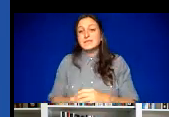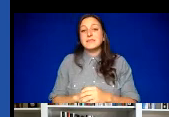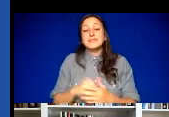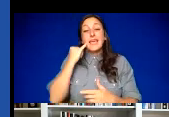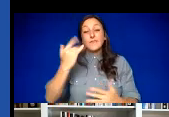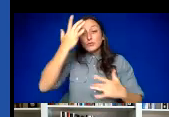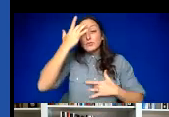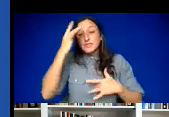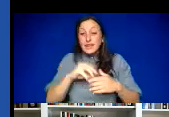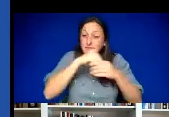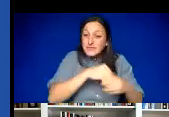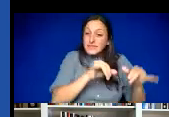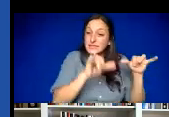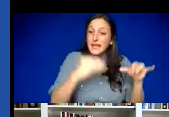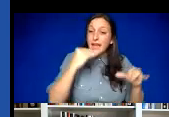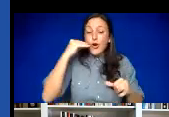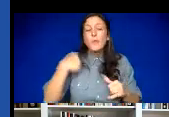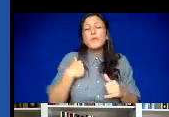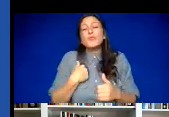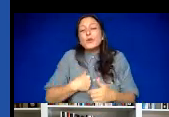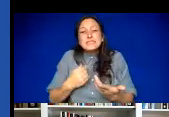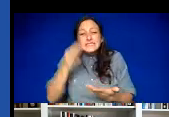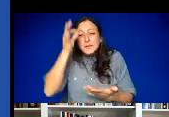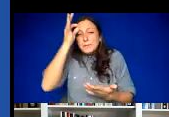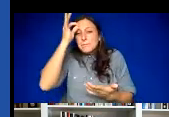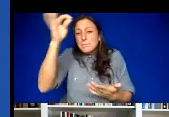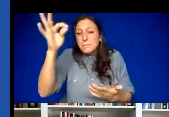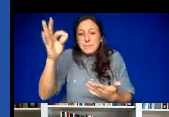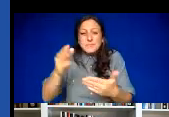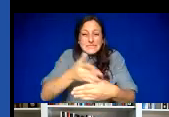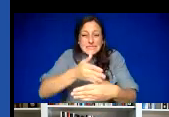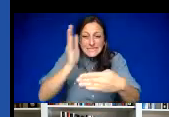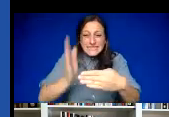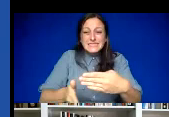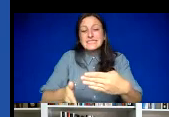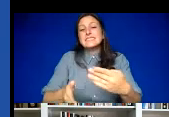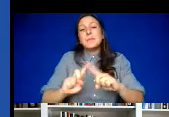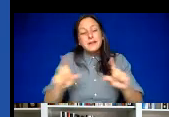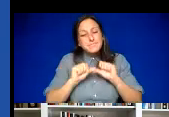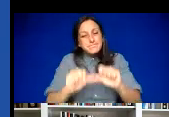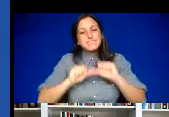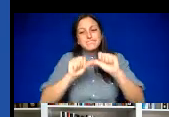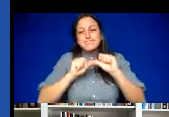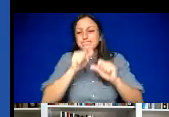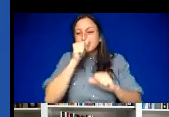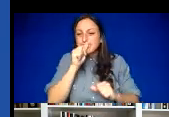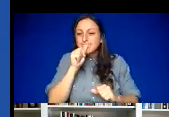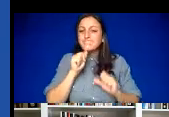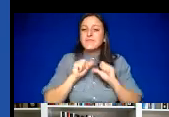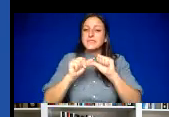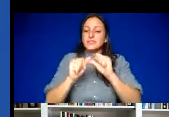so close to the end here. It is absolutely critical that we keep following this guidance until the